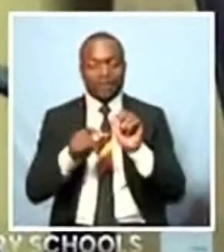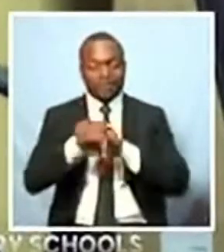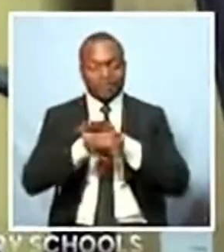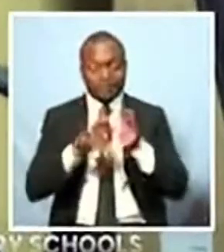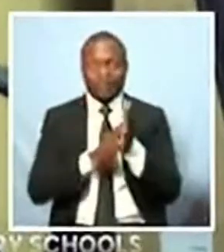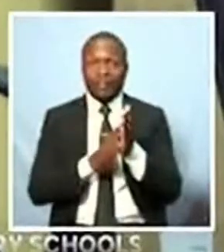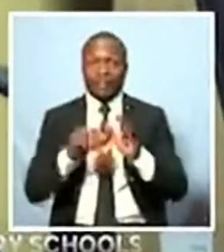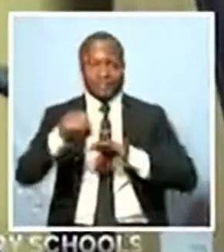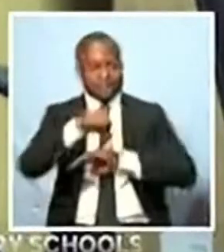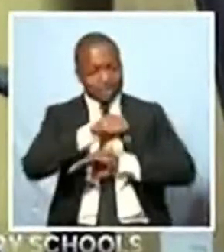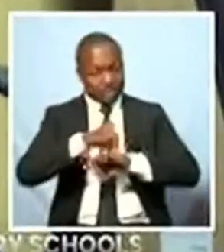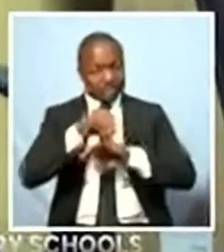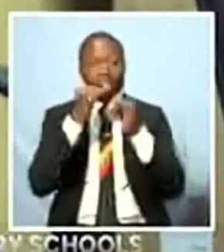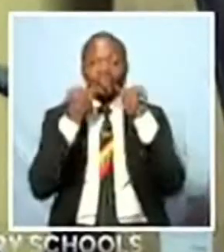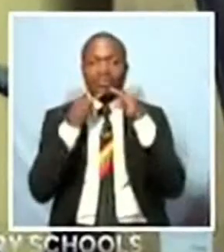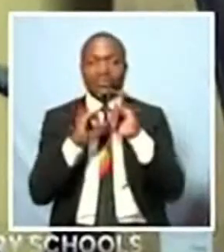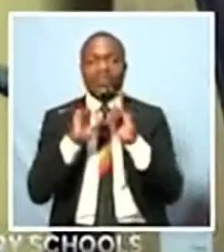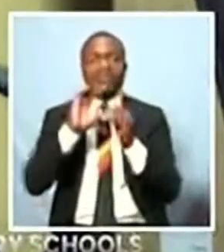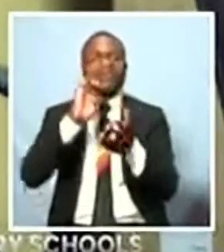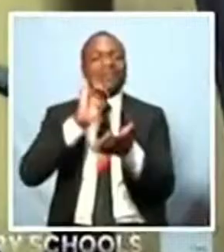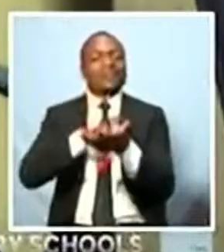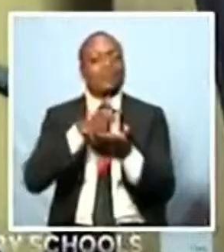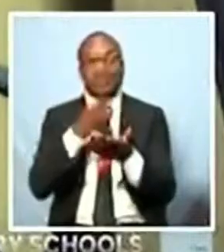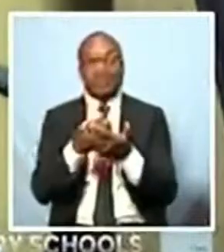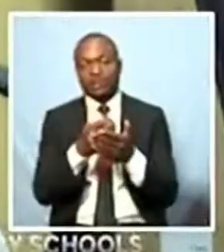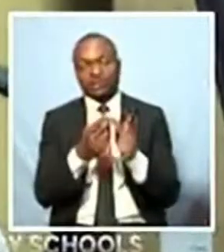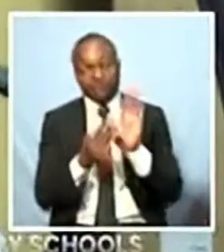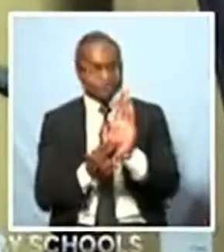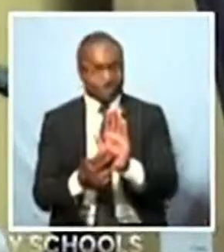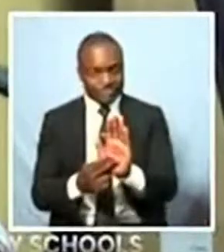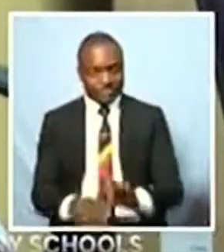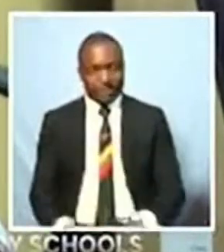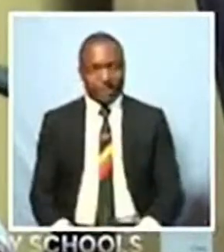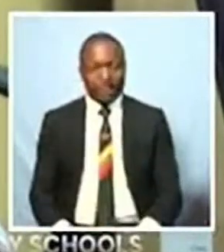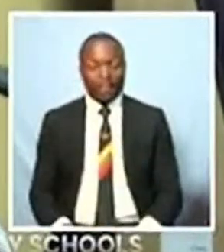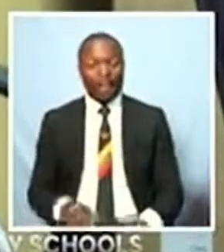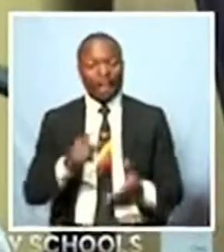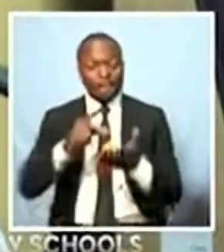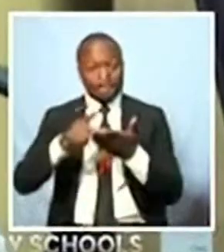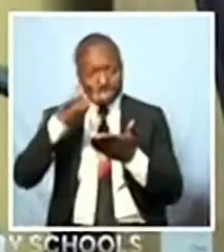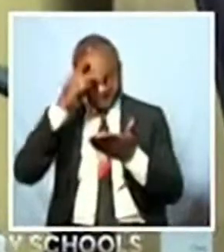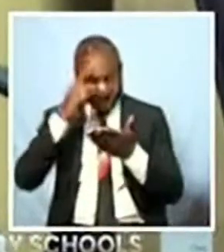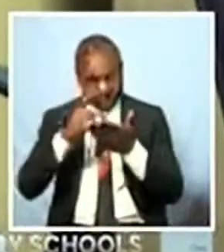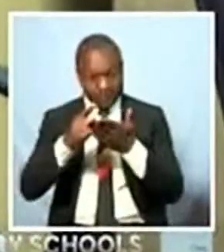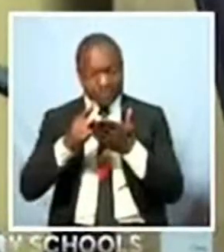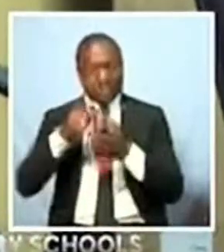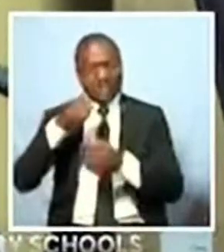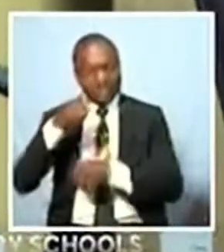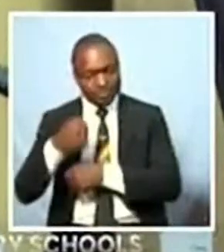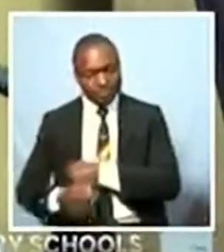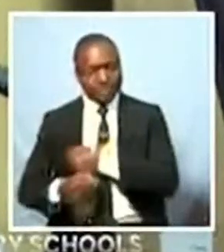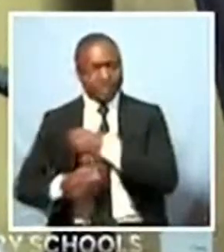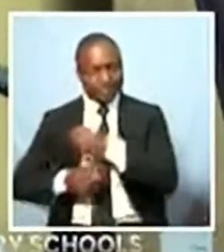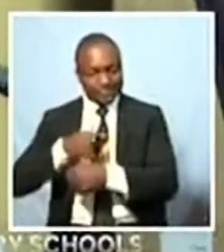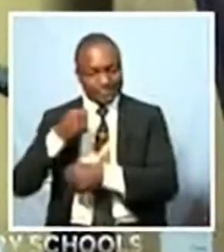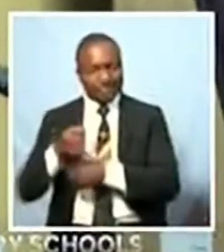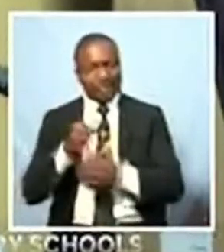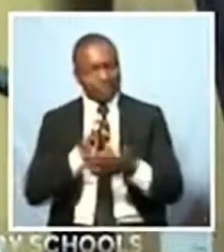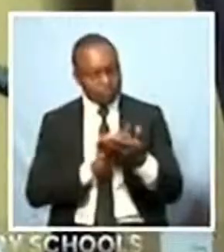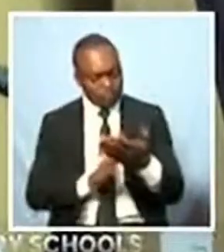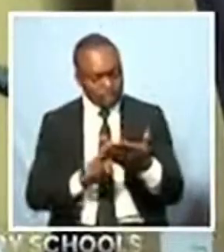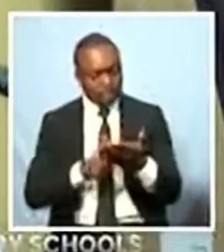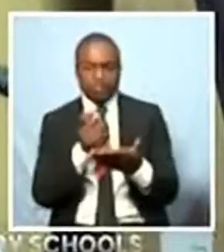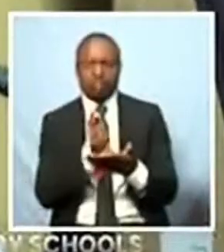the secondary data, evidence shows that our learners are struggling to read and to